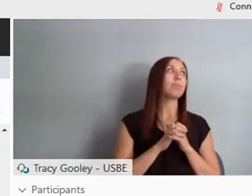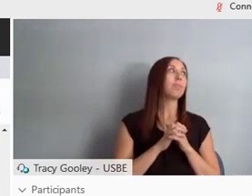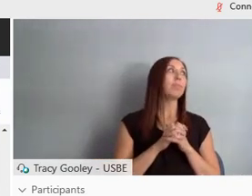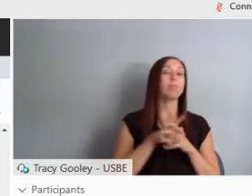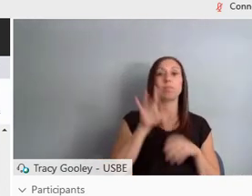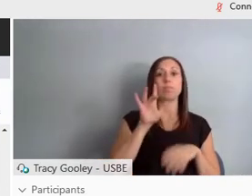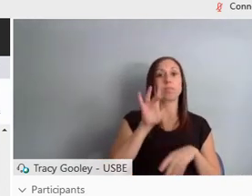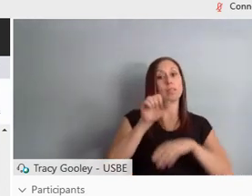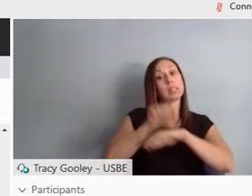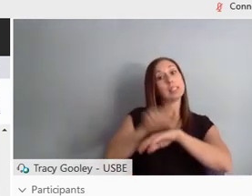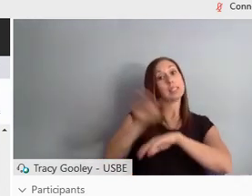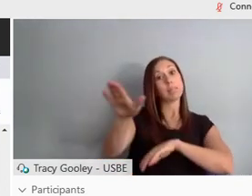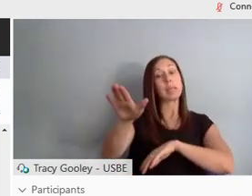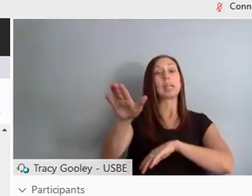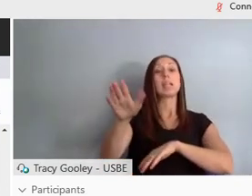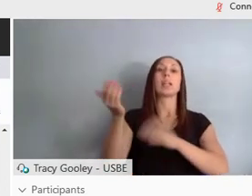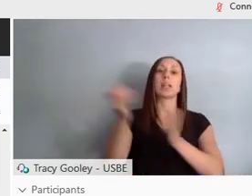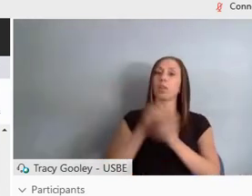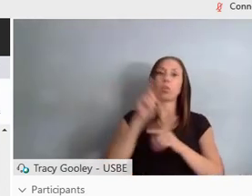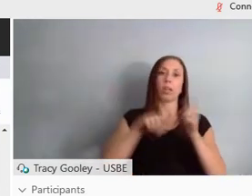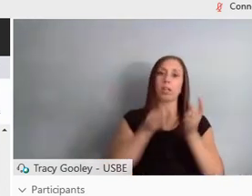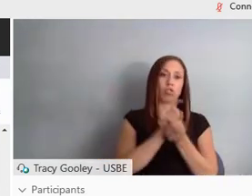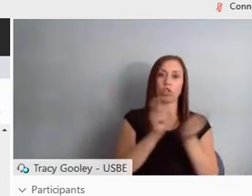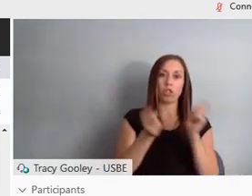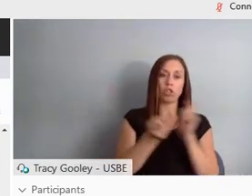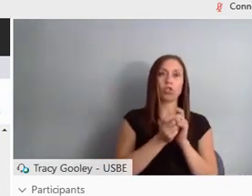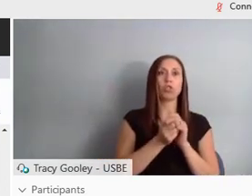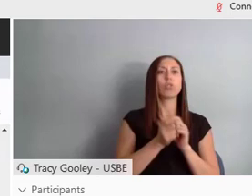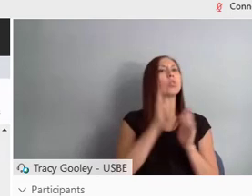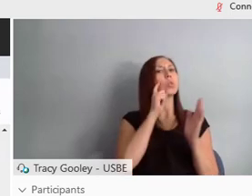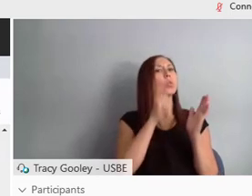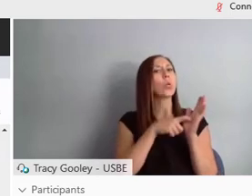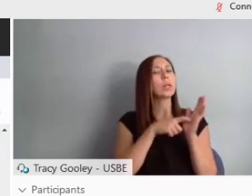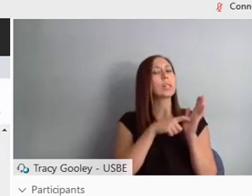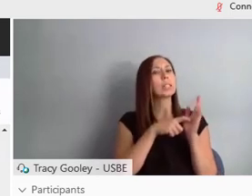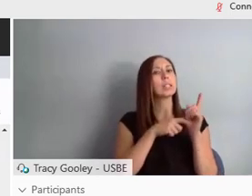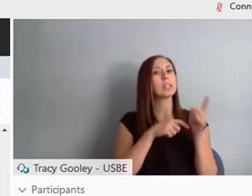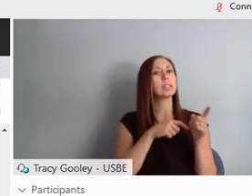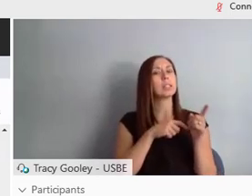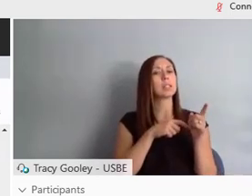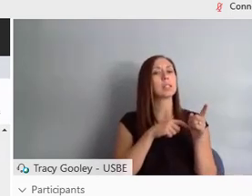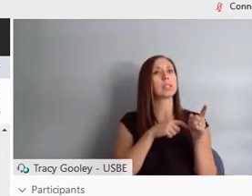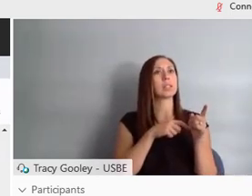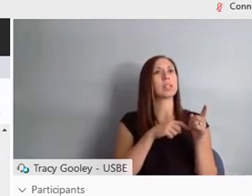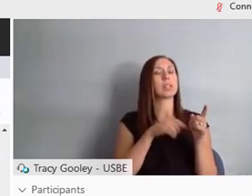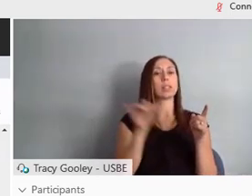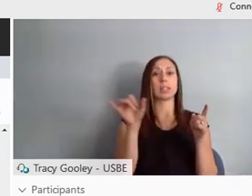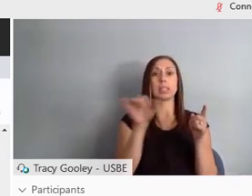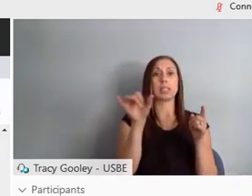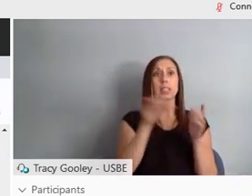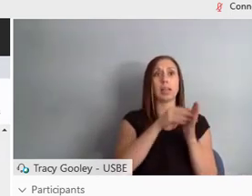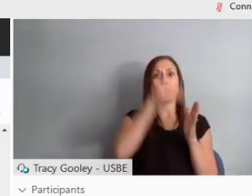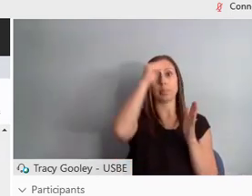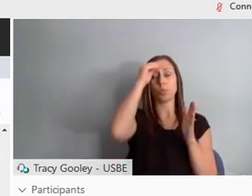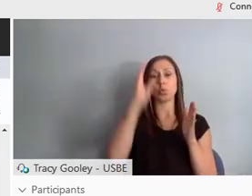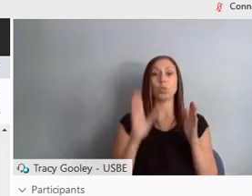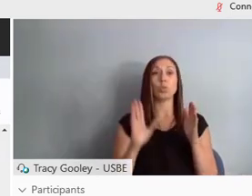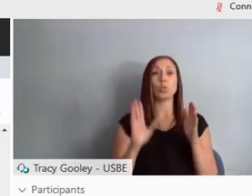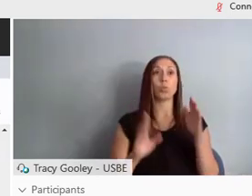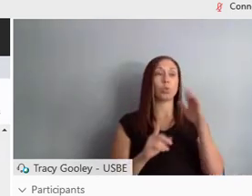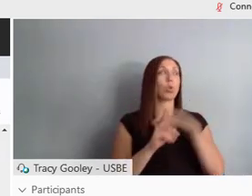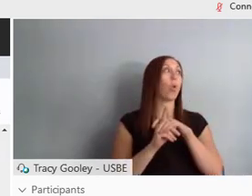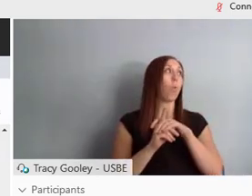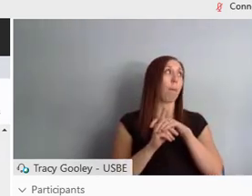click the submit button. You won't be able to make any changes. Now you'll notice here that the same students show